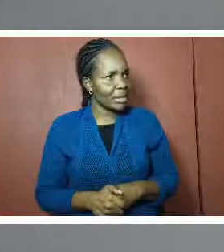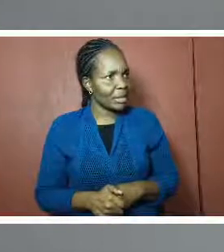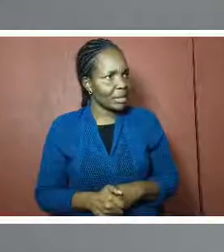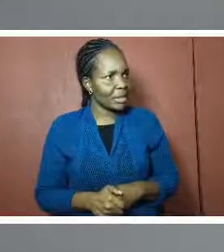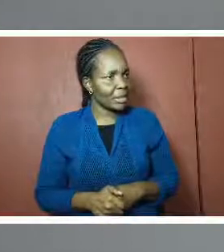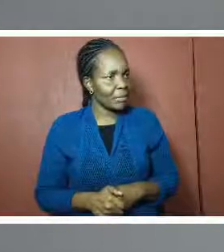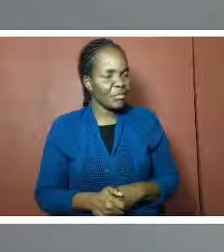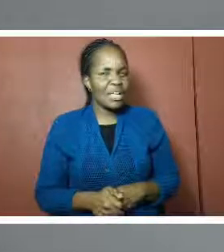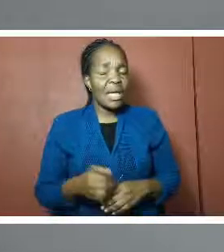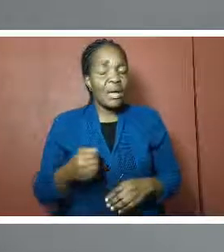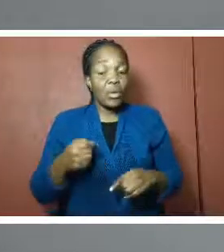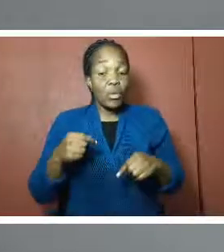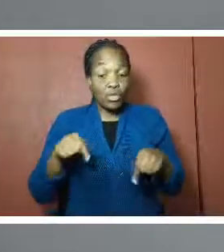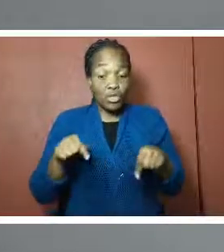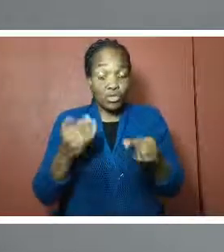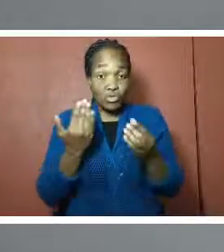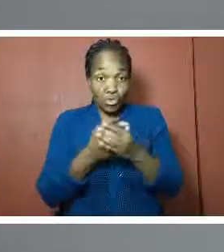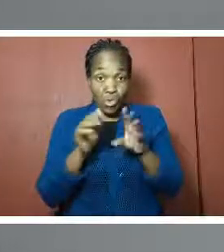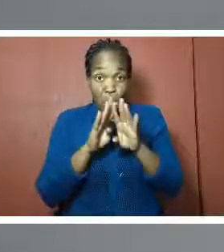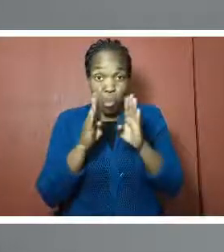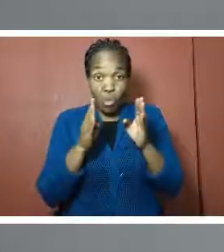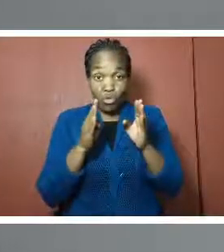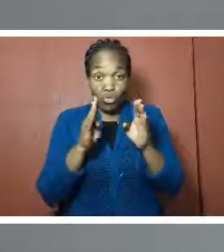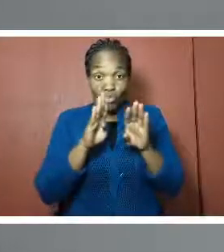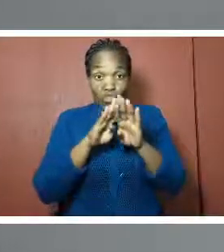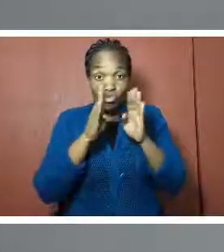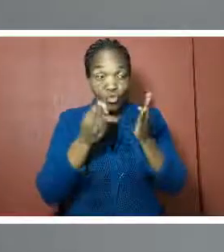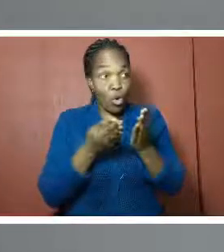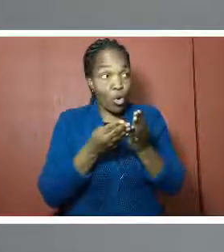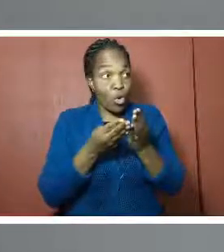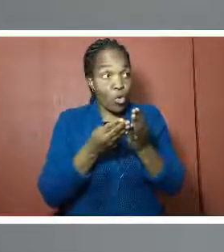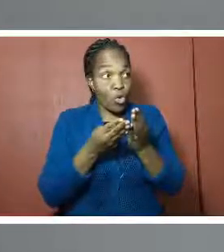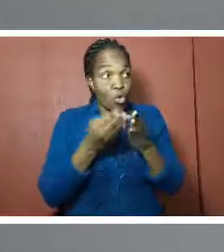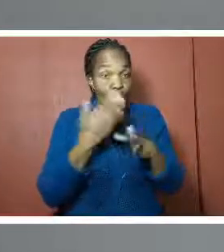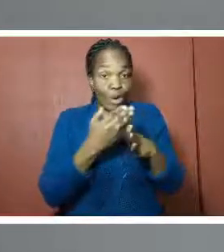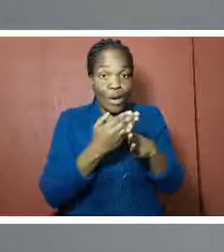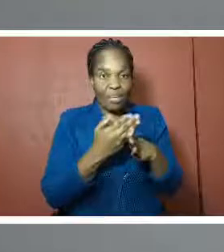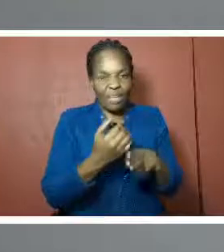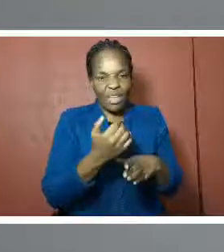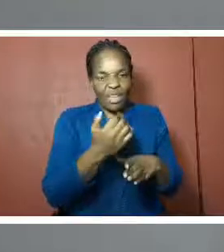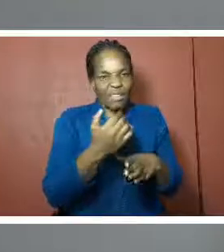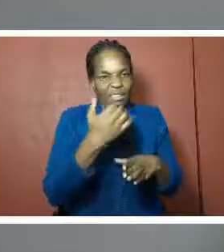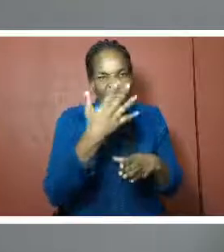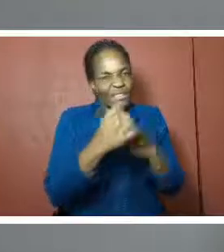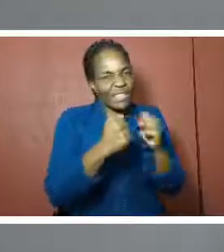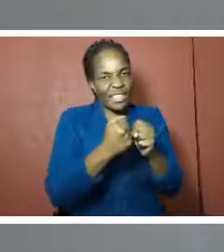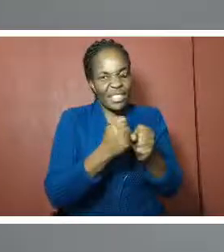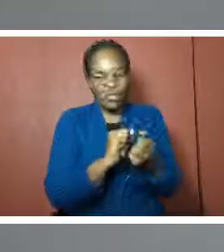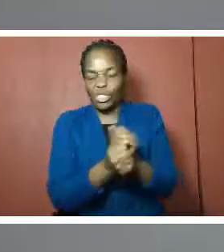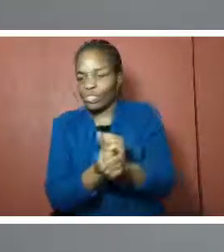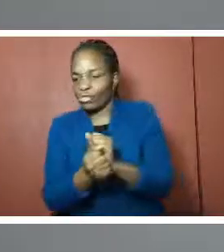maybe 5 years and then you change the profession. But I said,